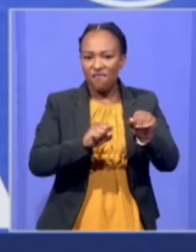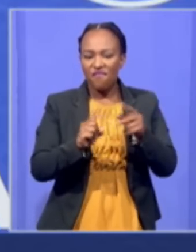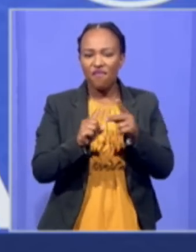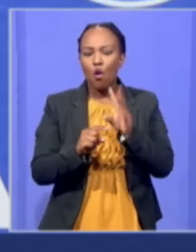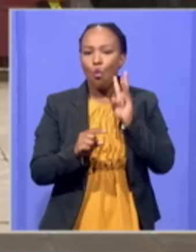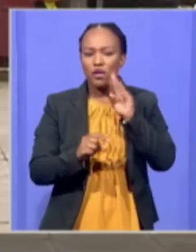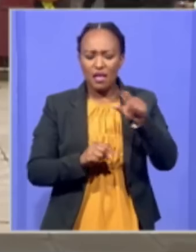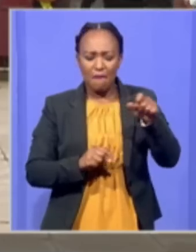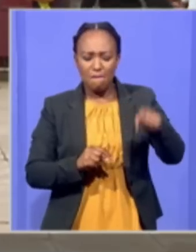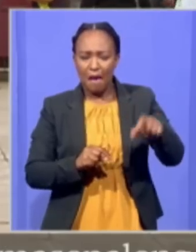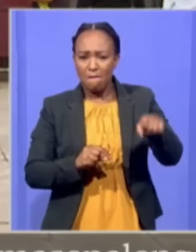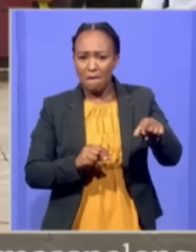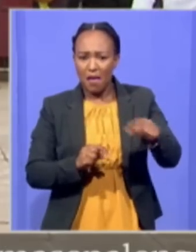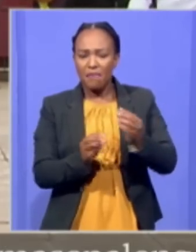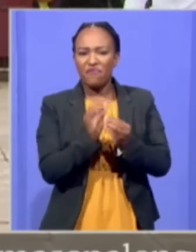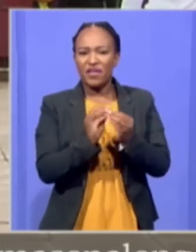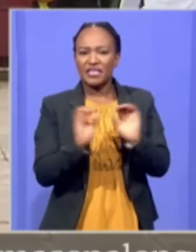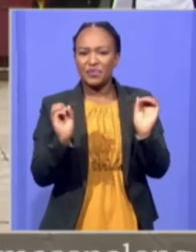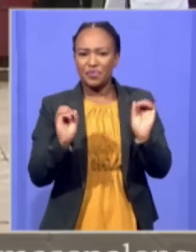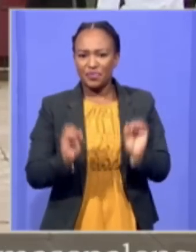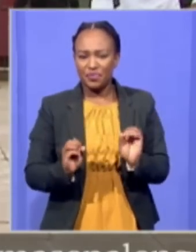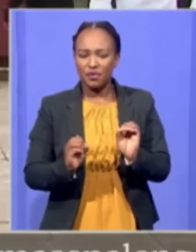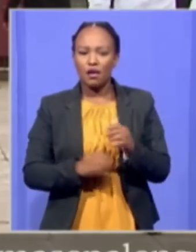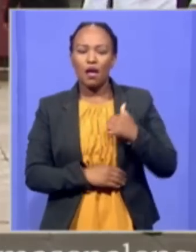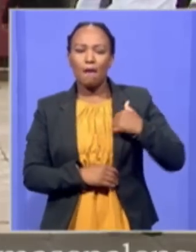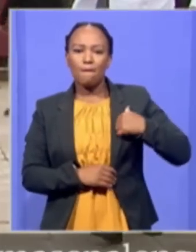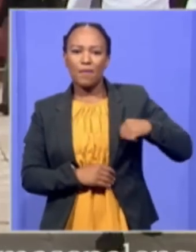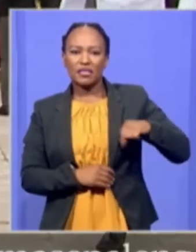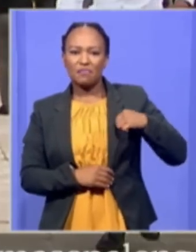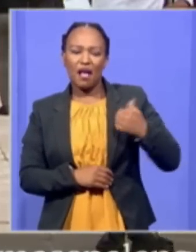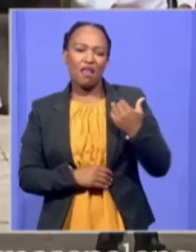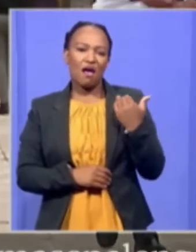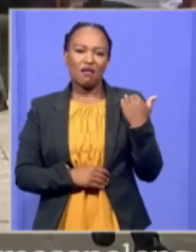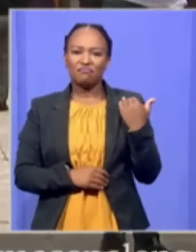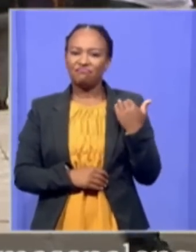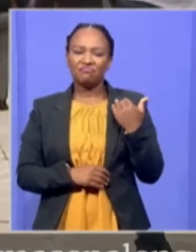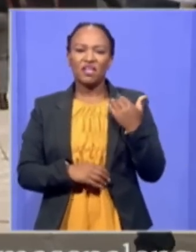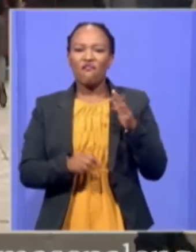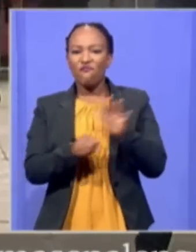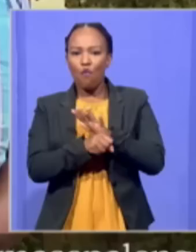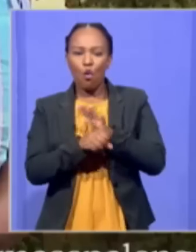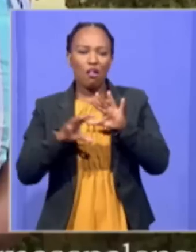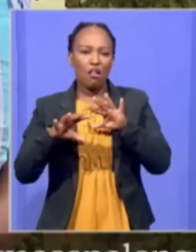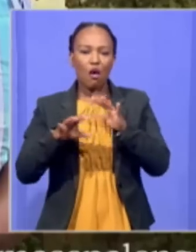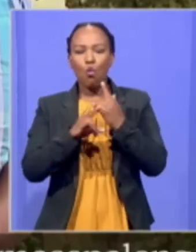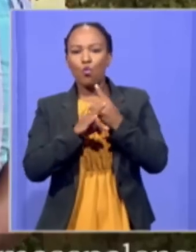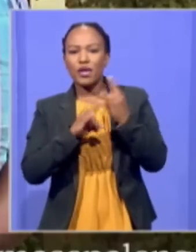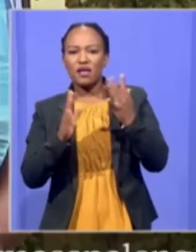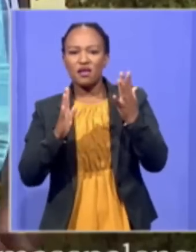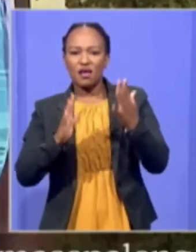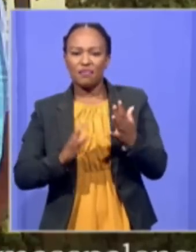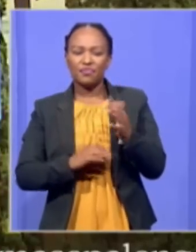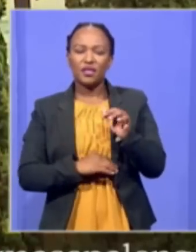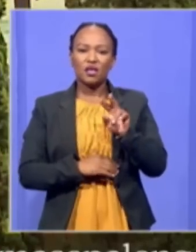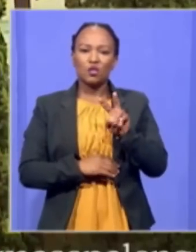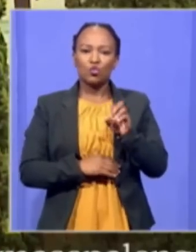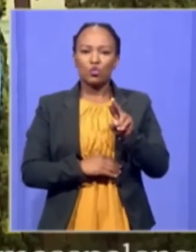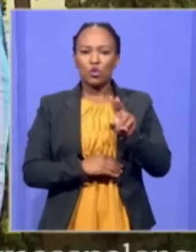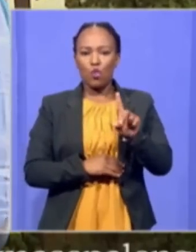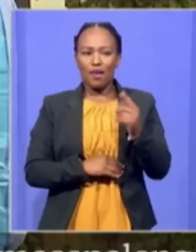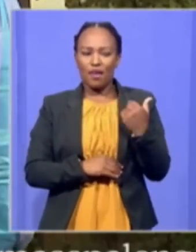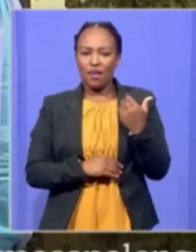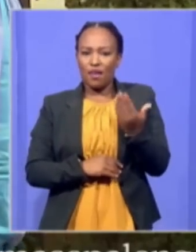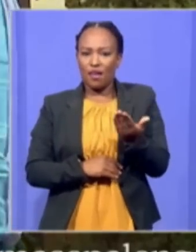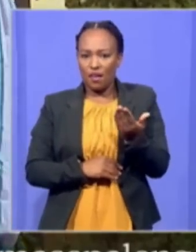water leaks. Masepala ona o sa hapuang ka o phethala nakong ya dikgetho tsa makgotla a metse ka selemo sa 2021 o